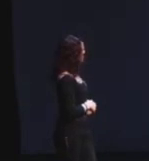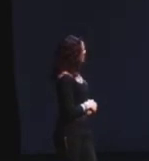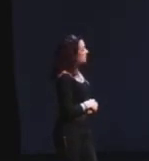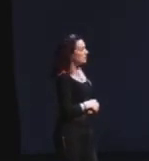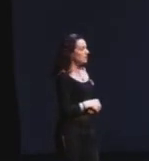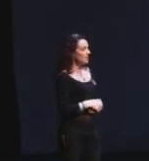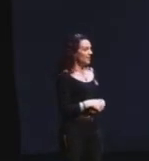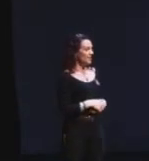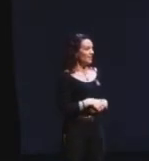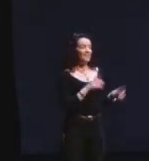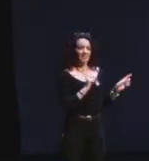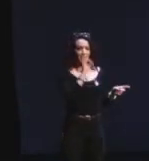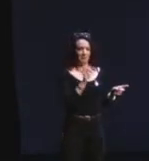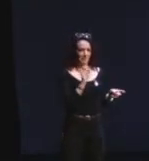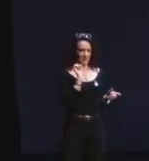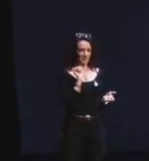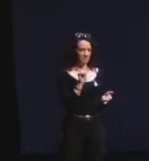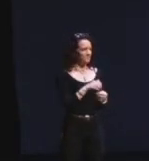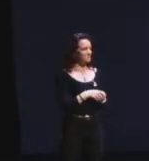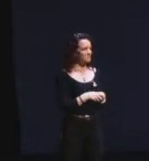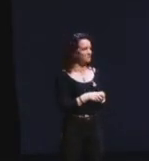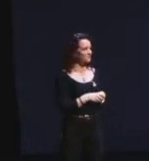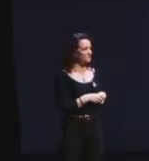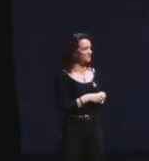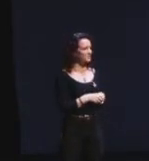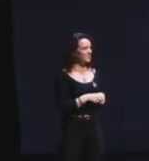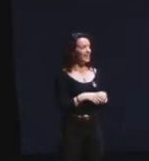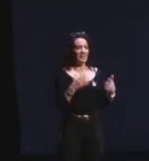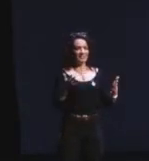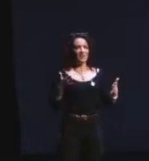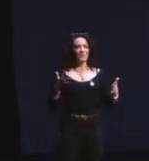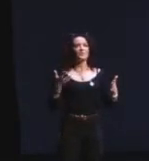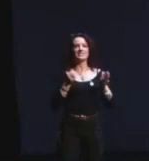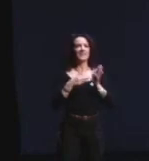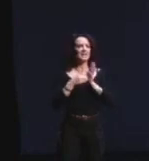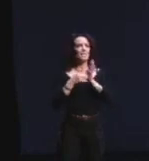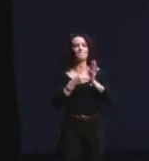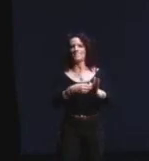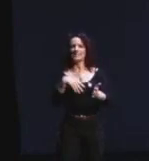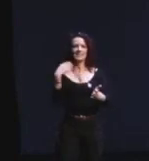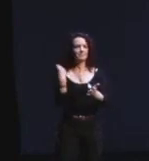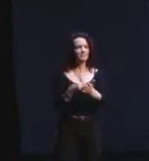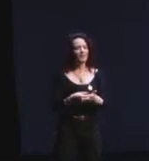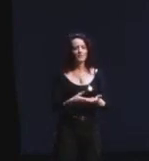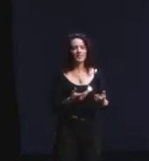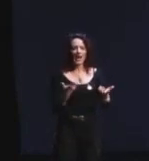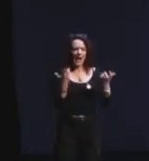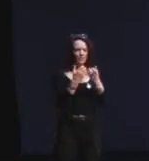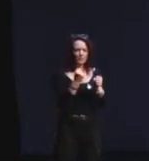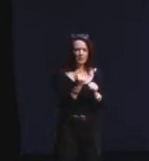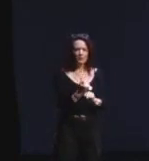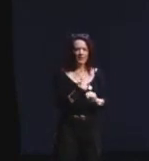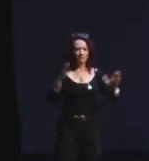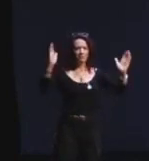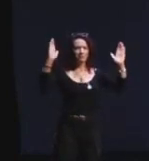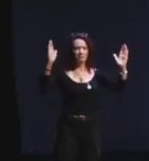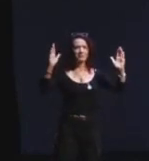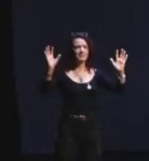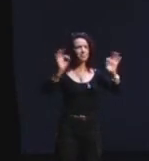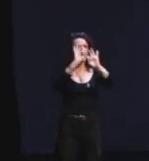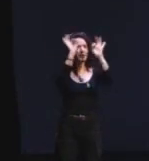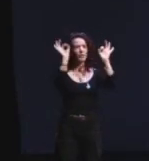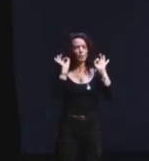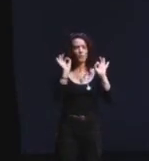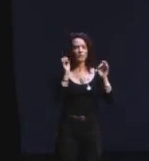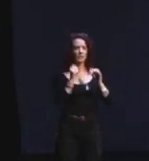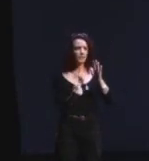Sorry, that was my question, really. So there you go. So this is the million-dollar question, isn't it? So how do we do this, this really